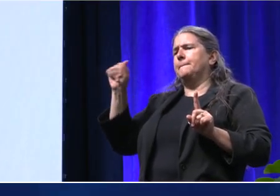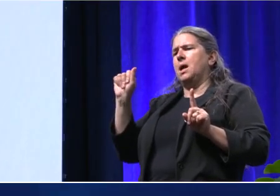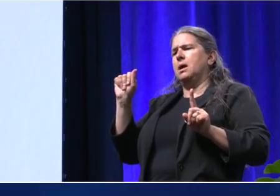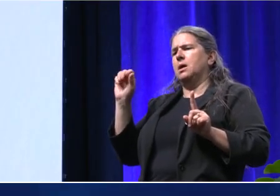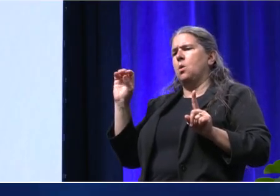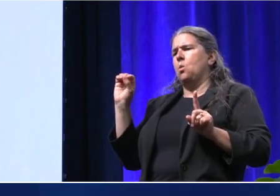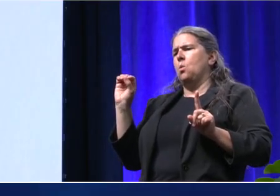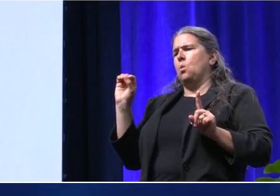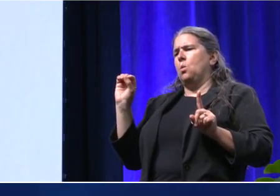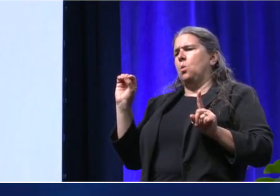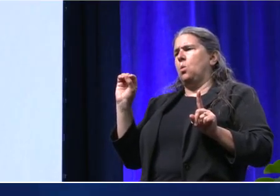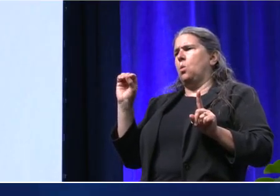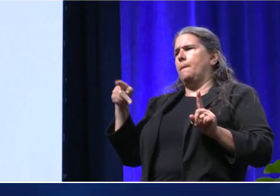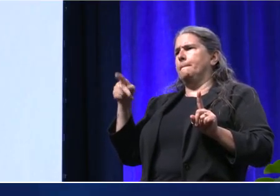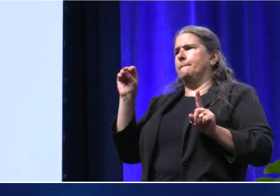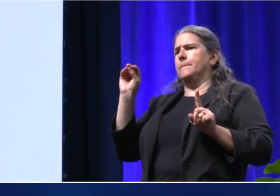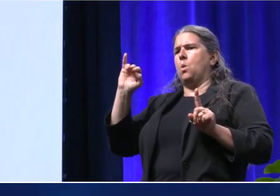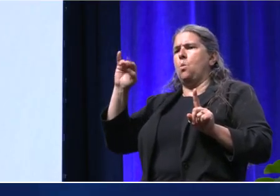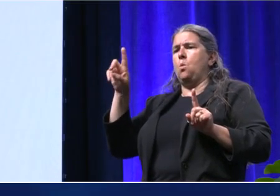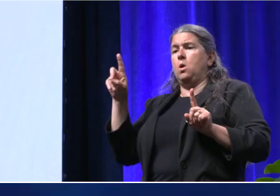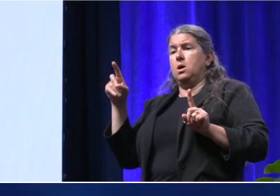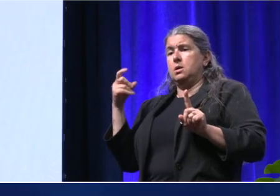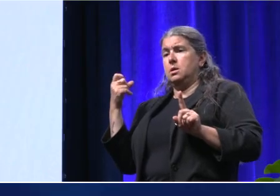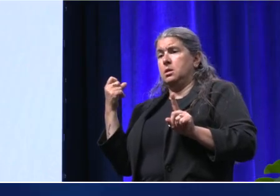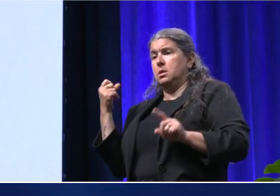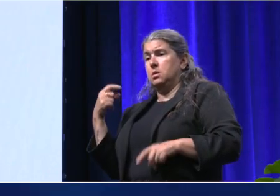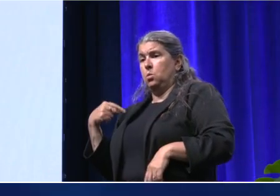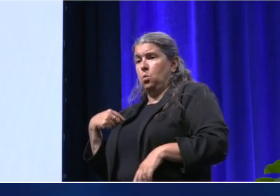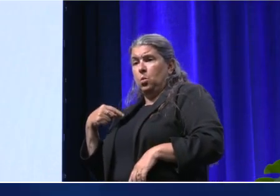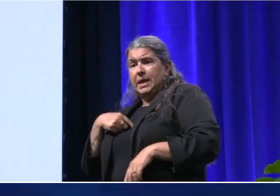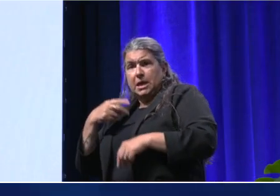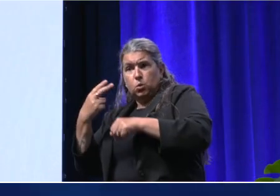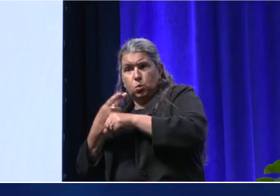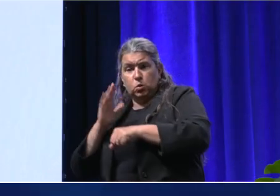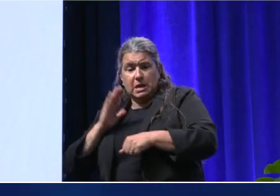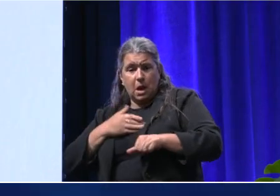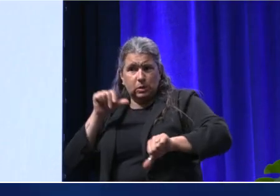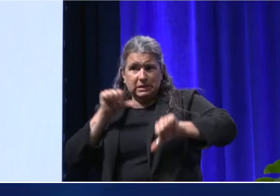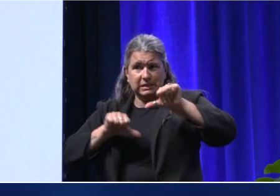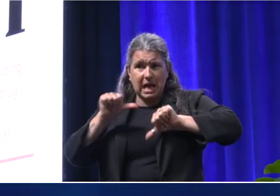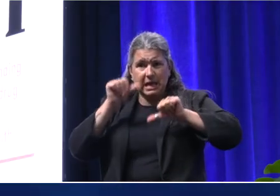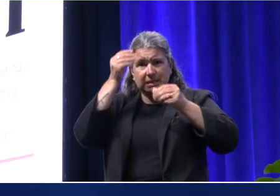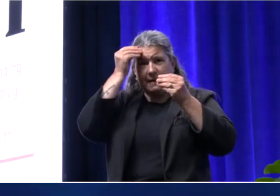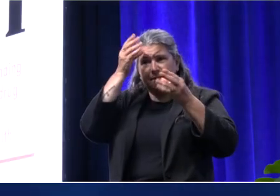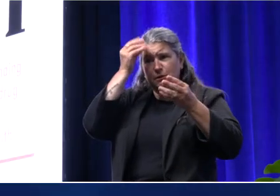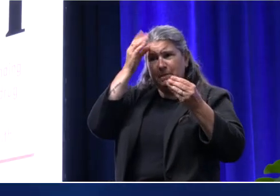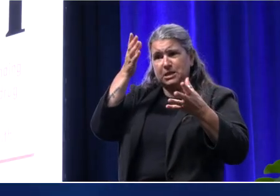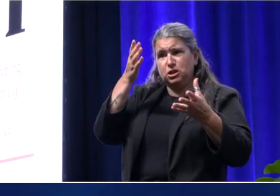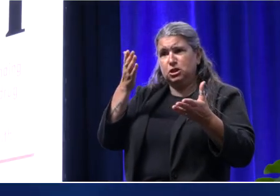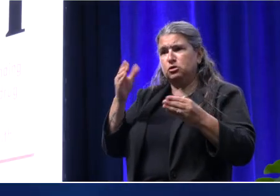with community, getting those samples, and using our scientific resources in service to community.